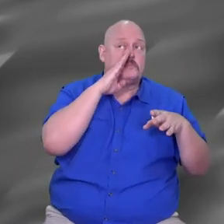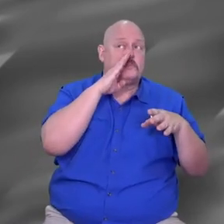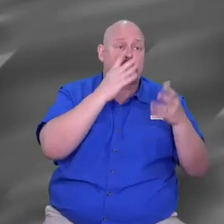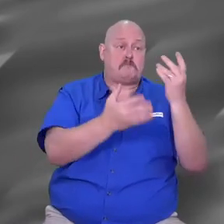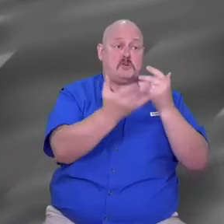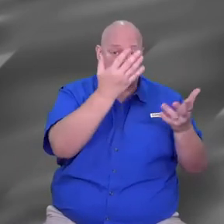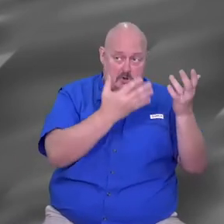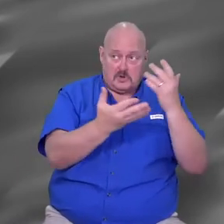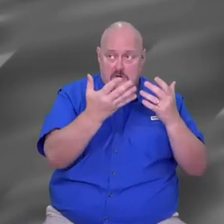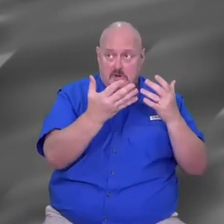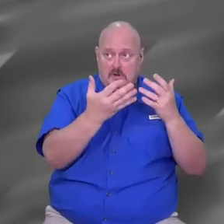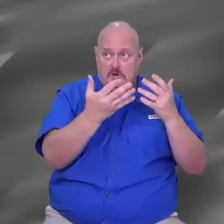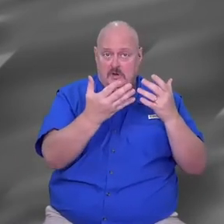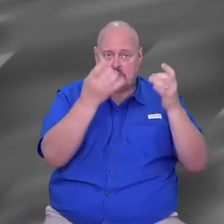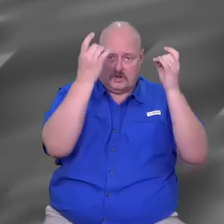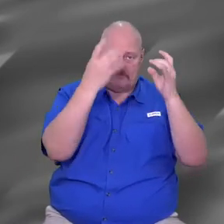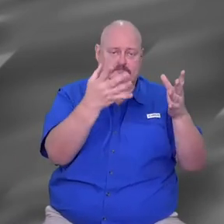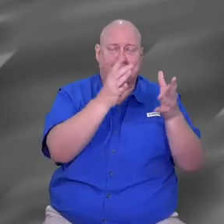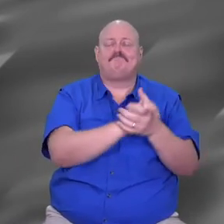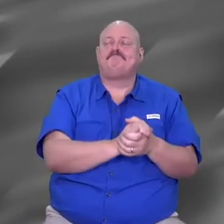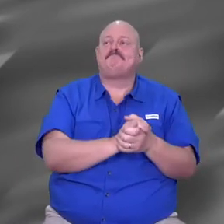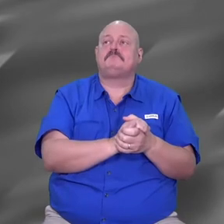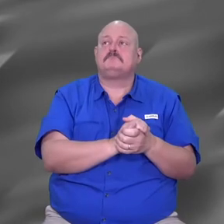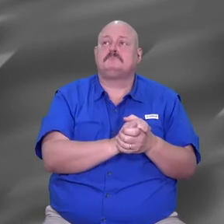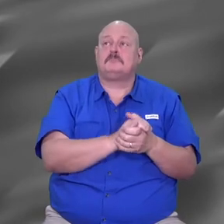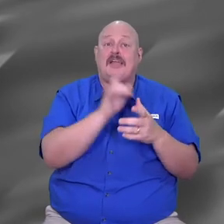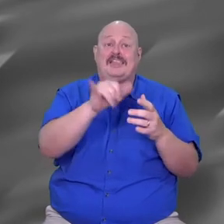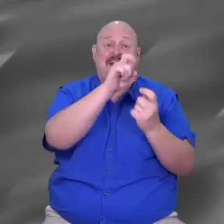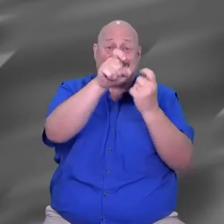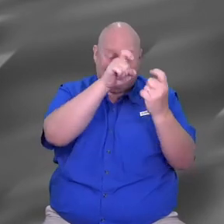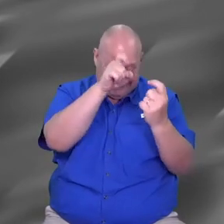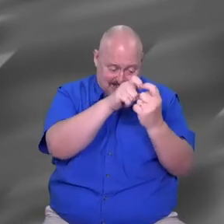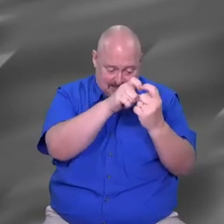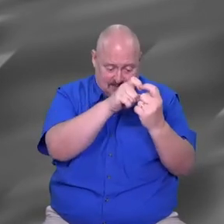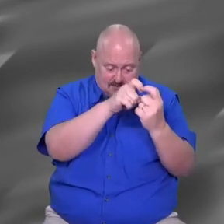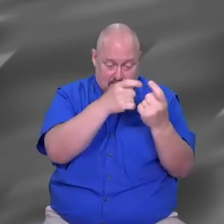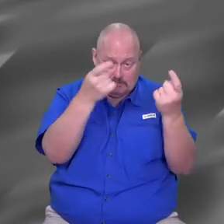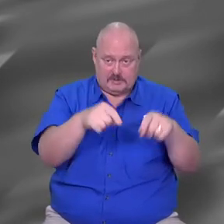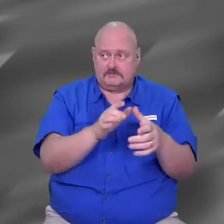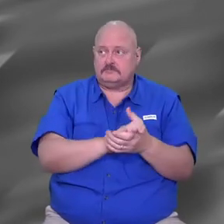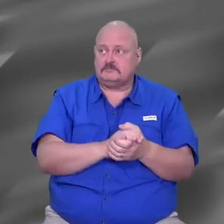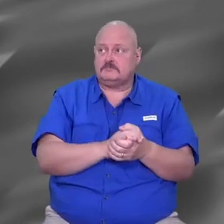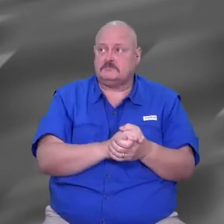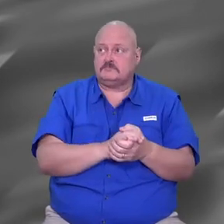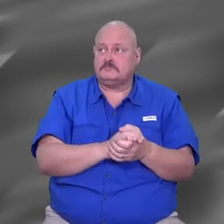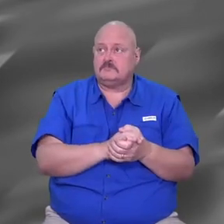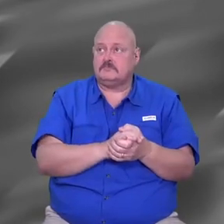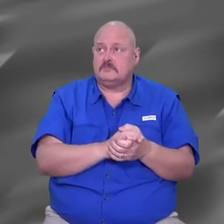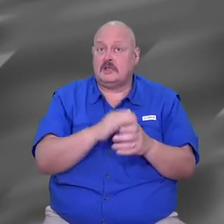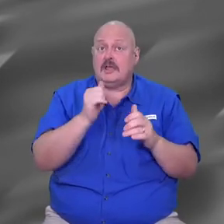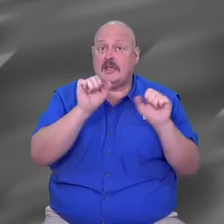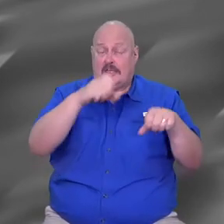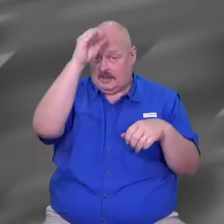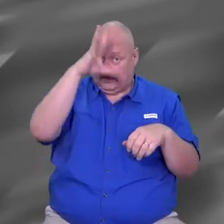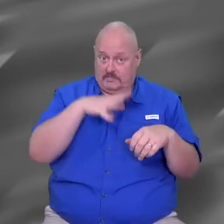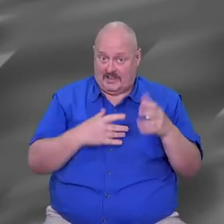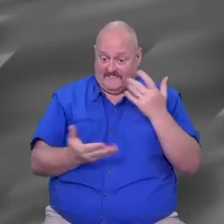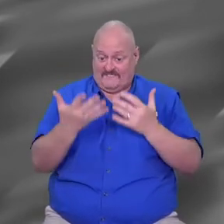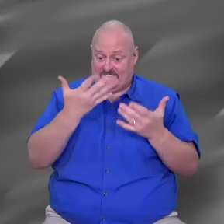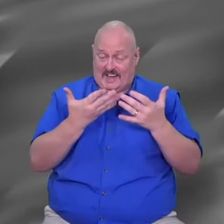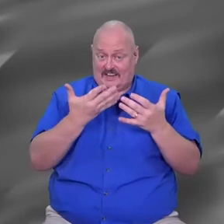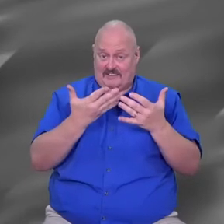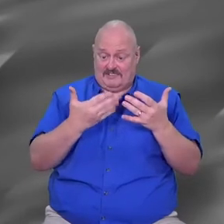up, and miserable. And that's exactly what occurs. Can a man take fire in his